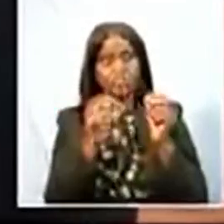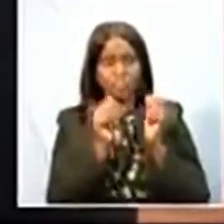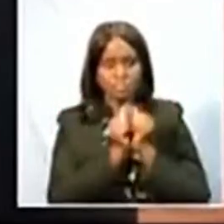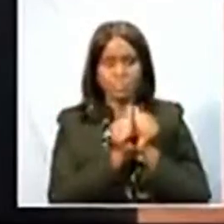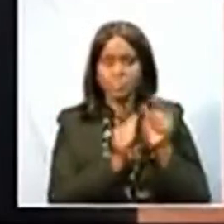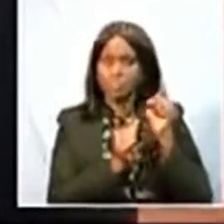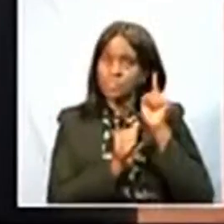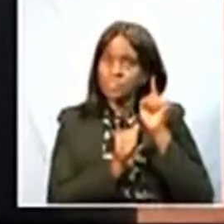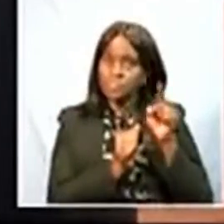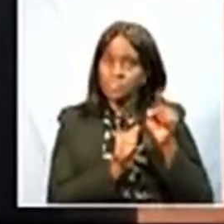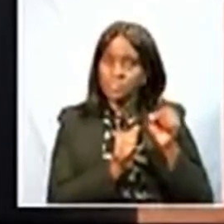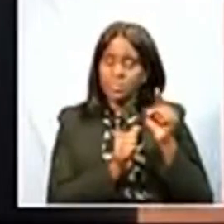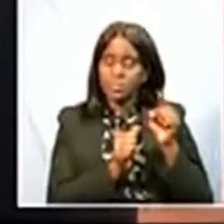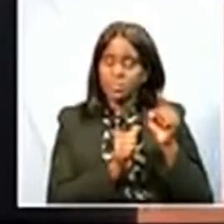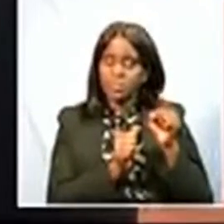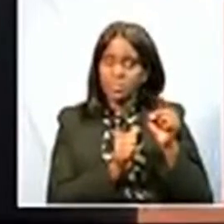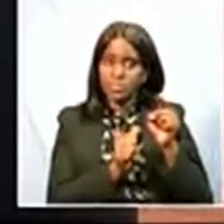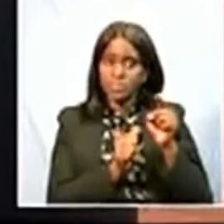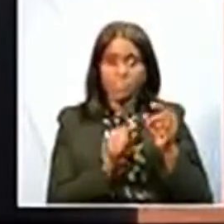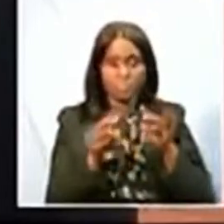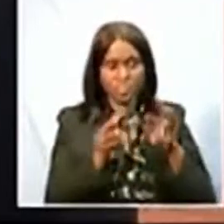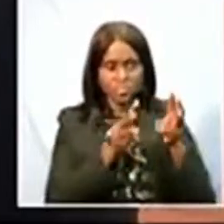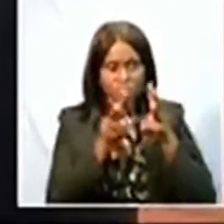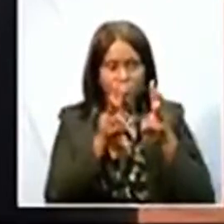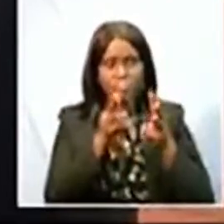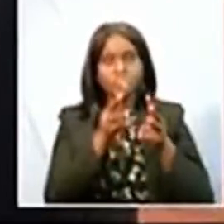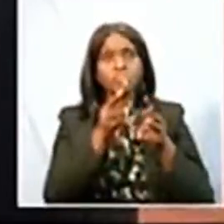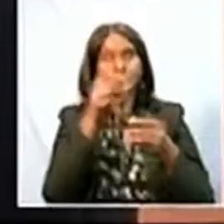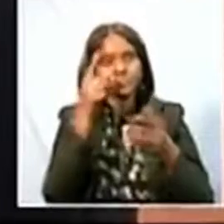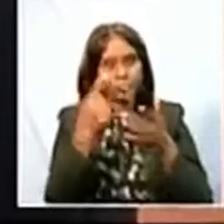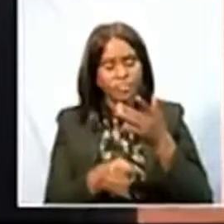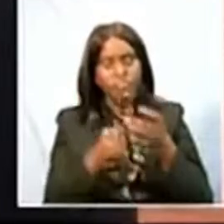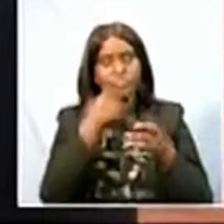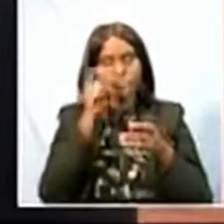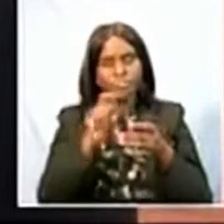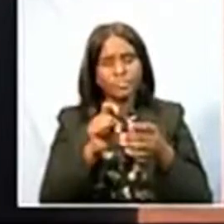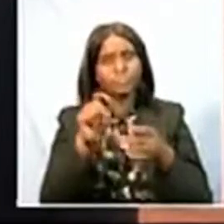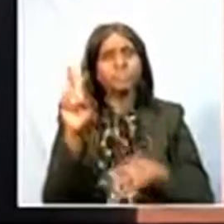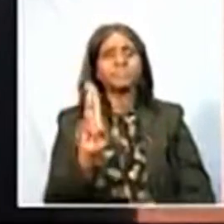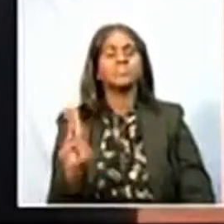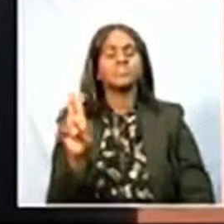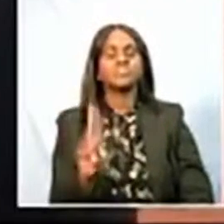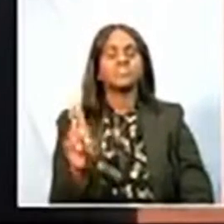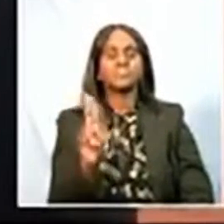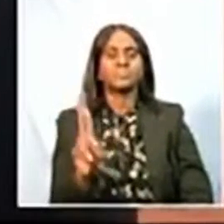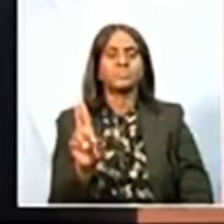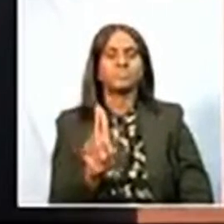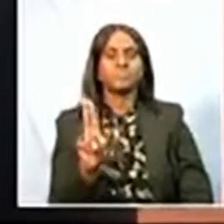regarding the methods that should be used.